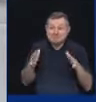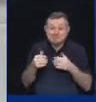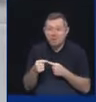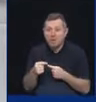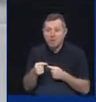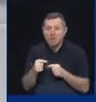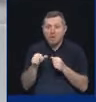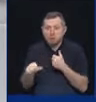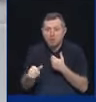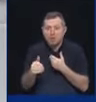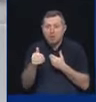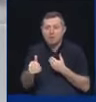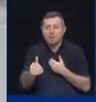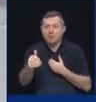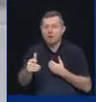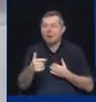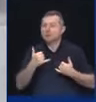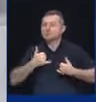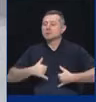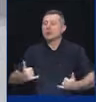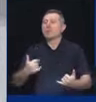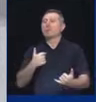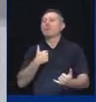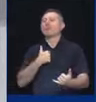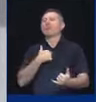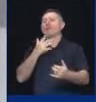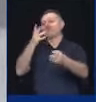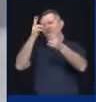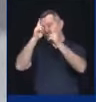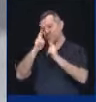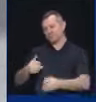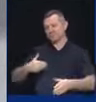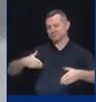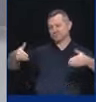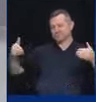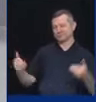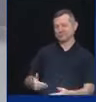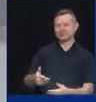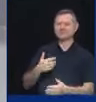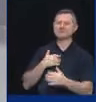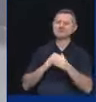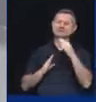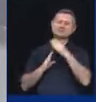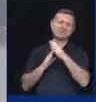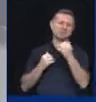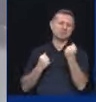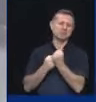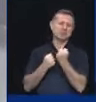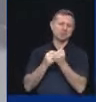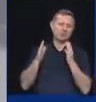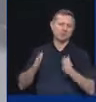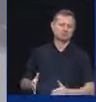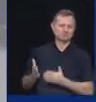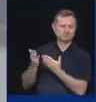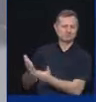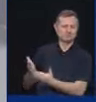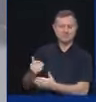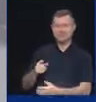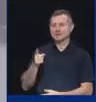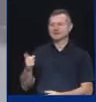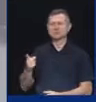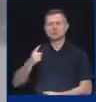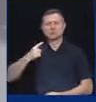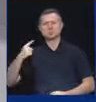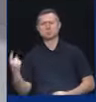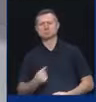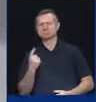And now it's my honor to introduce one of our biggest supporters. He guided New York through the COVID crisis with confidence and